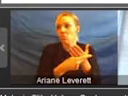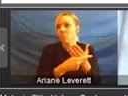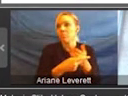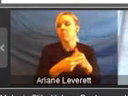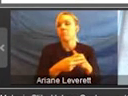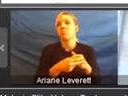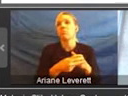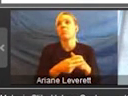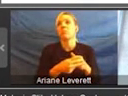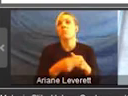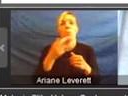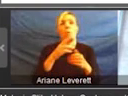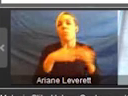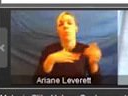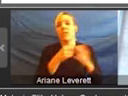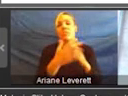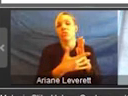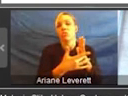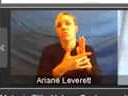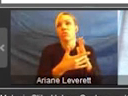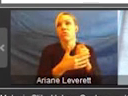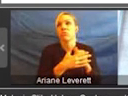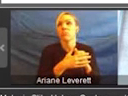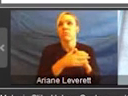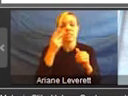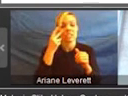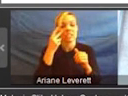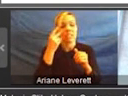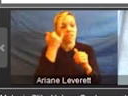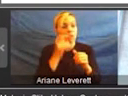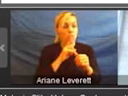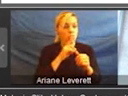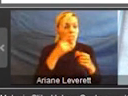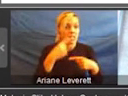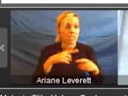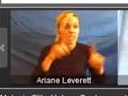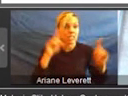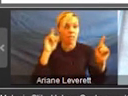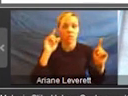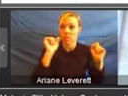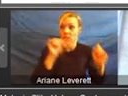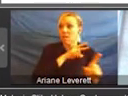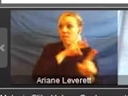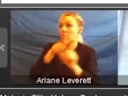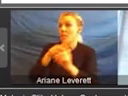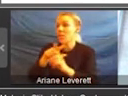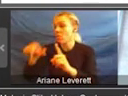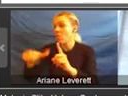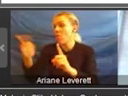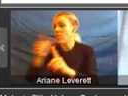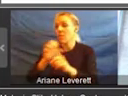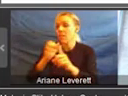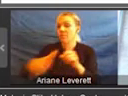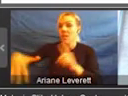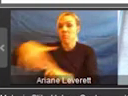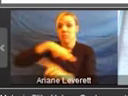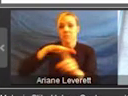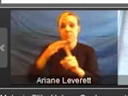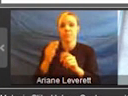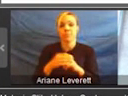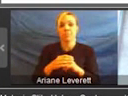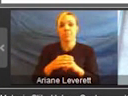wider idea in how successful has it really been. And I'm saying that because especially in the field of ICT